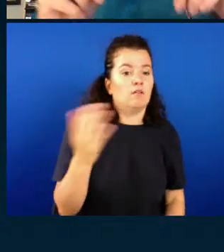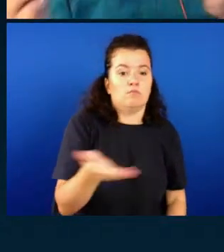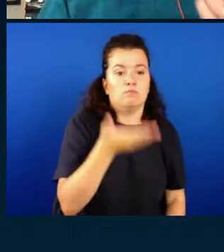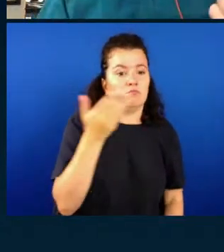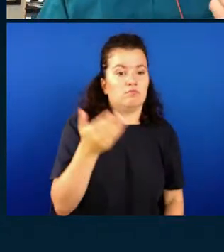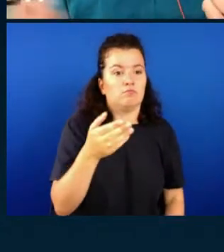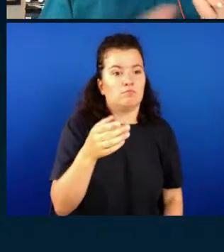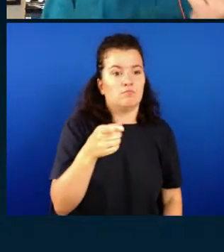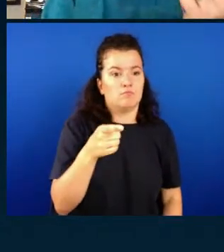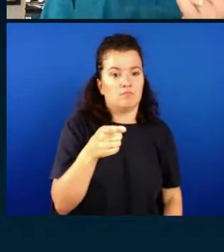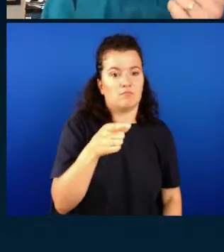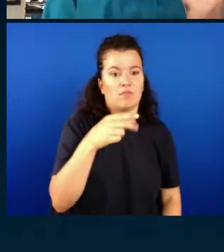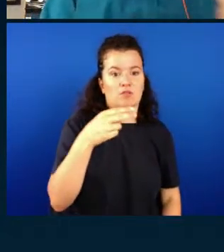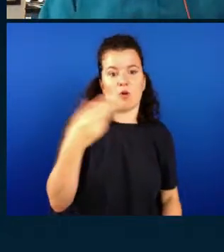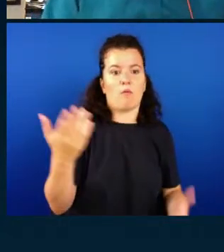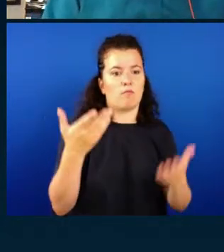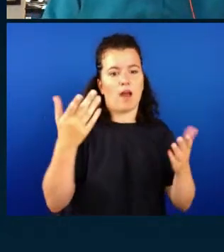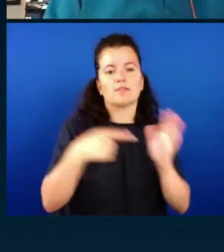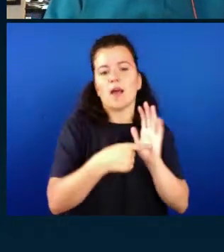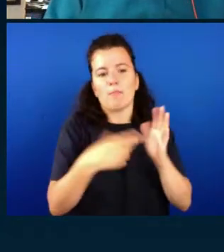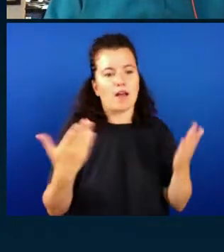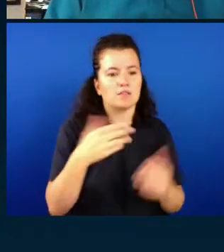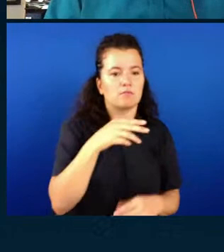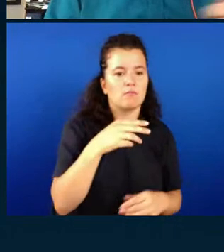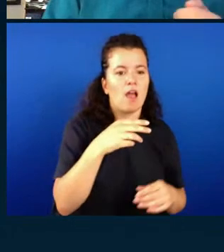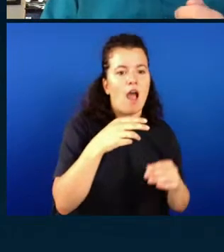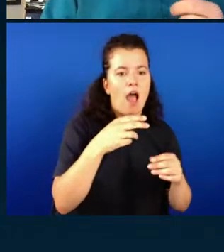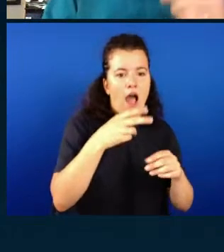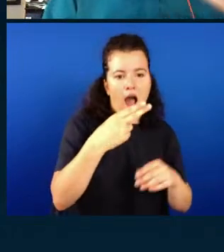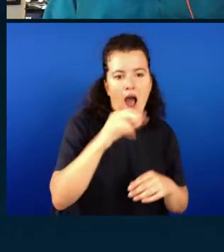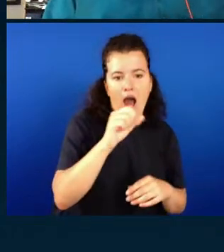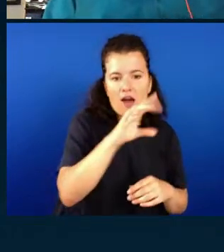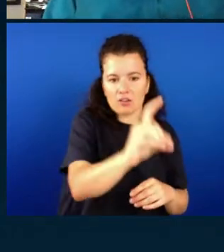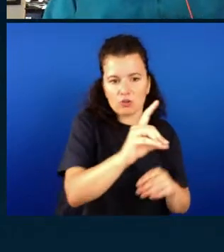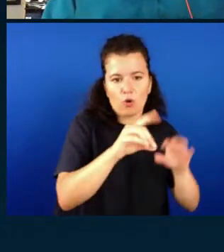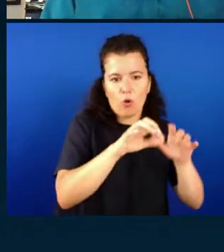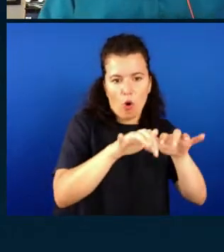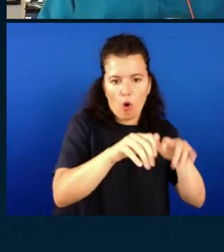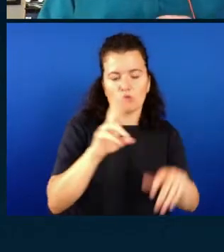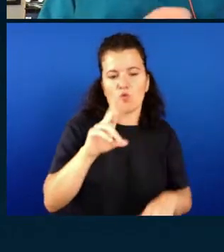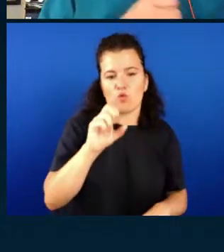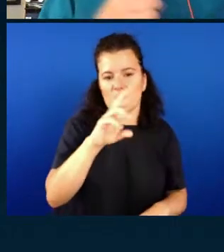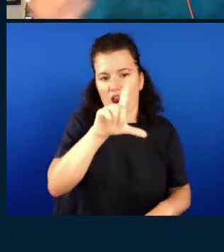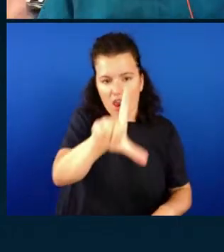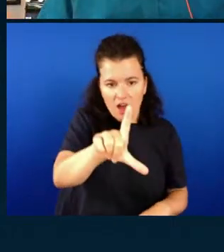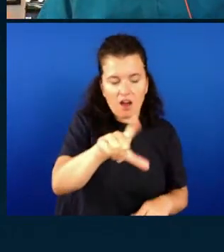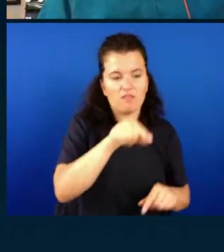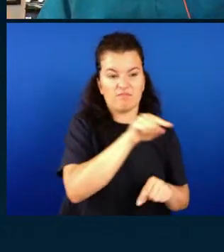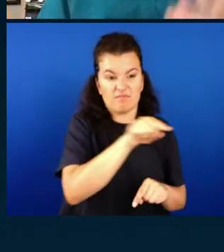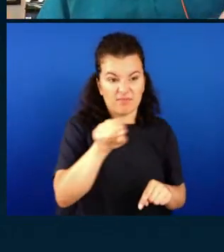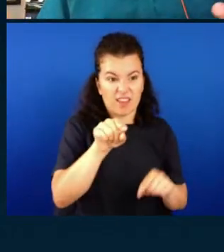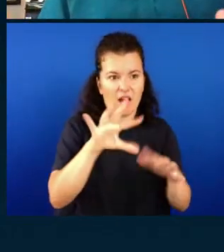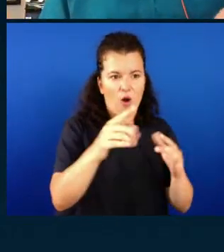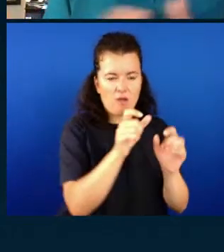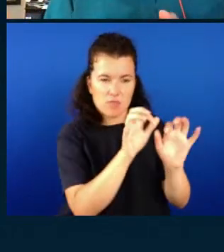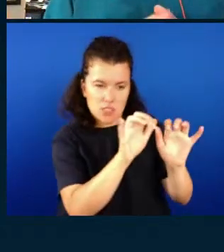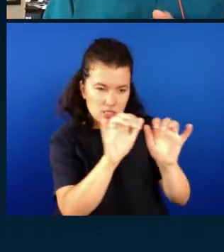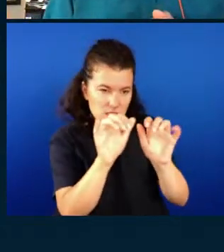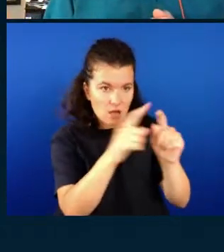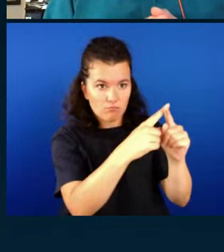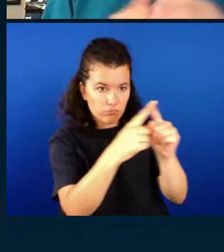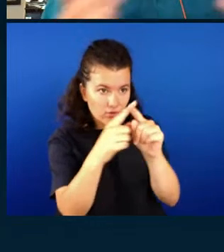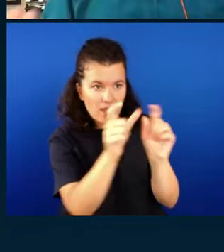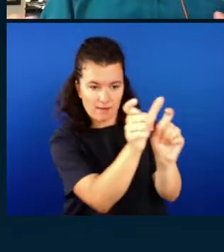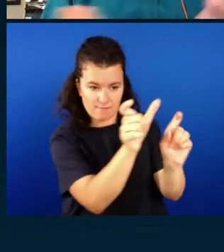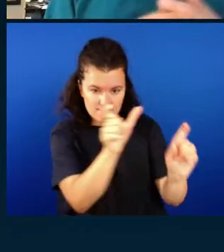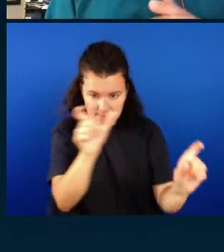to, do you hard code it or do you set it in an environment variable? And then when you do, you've got to take care of deploying that to